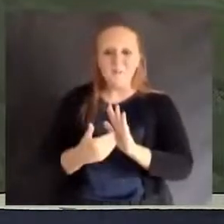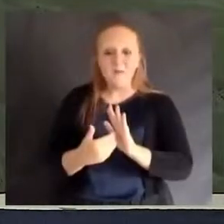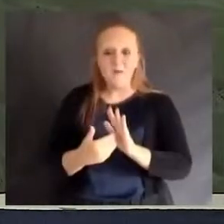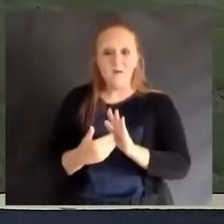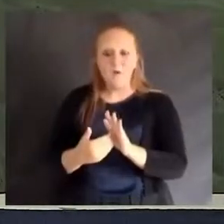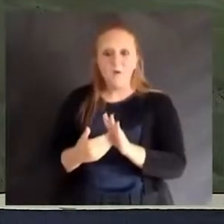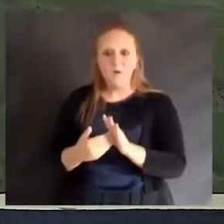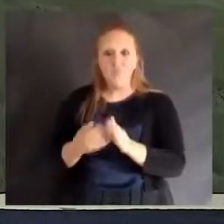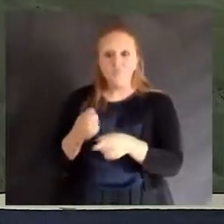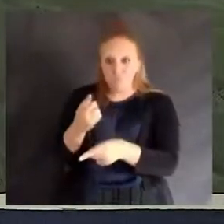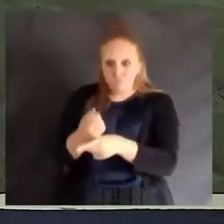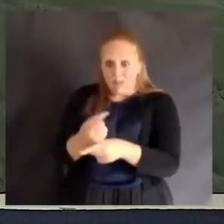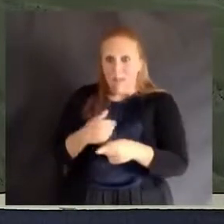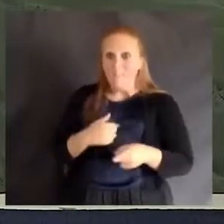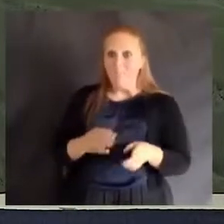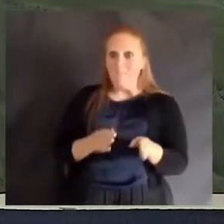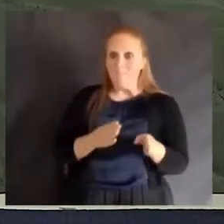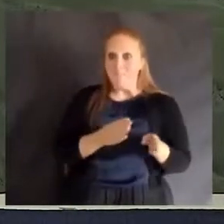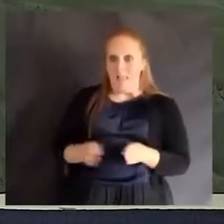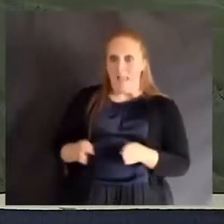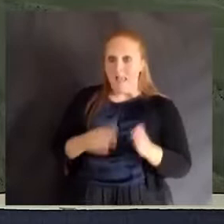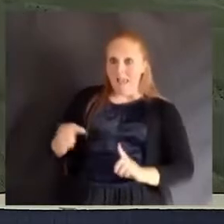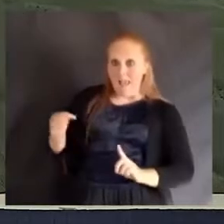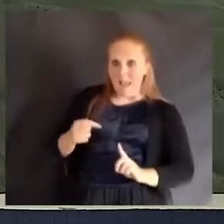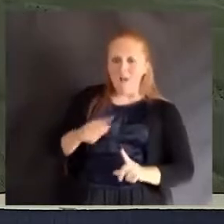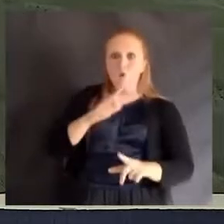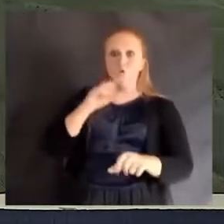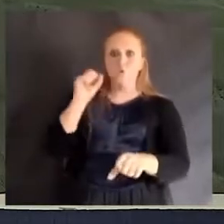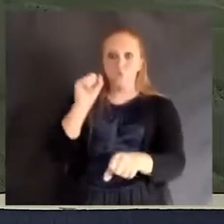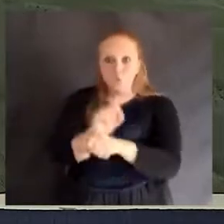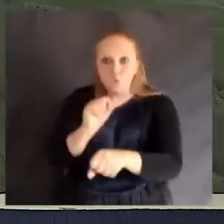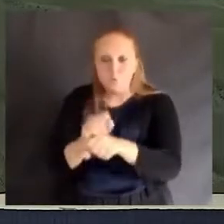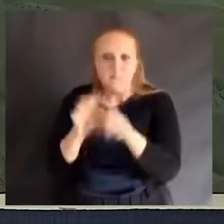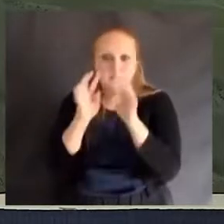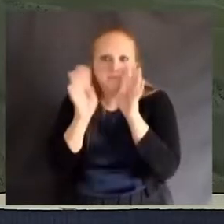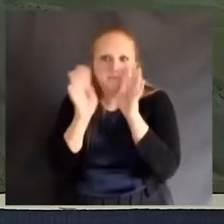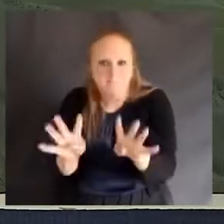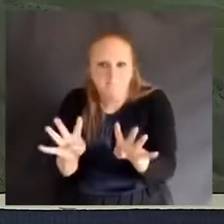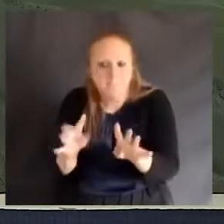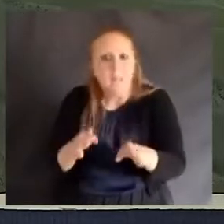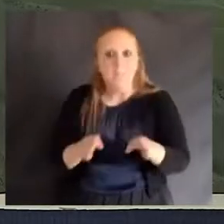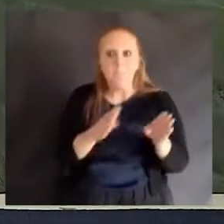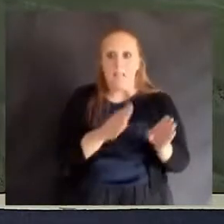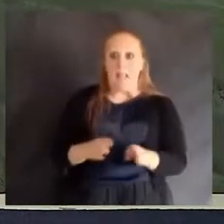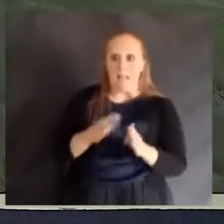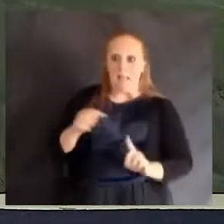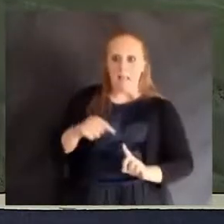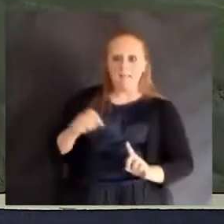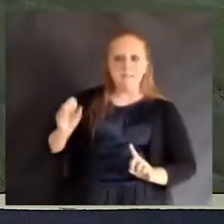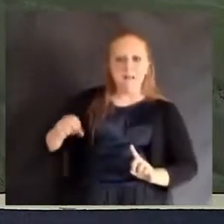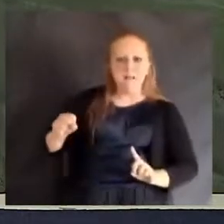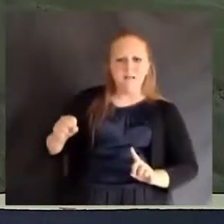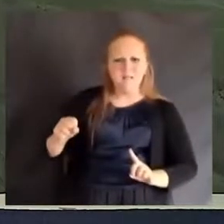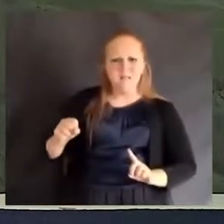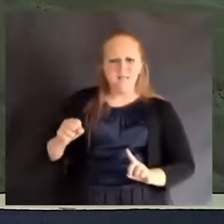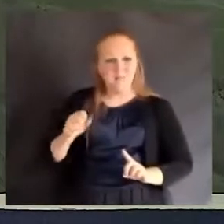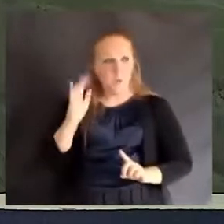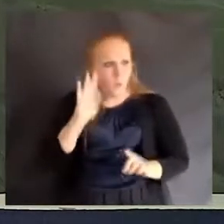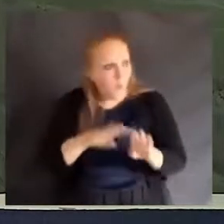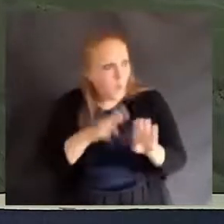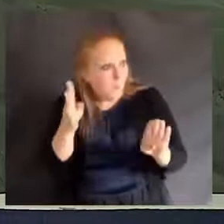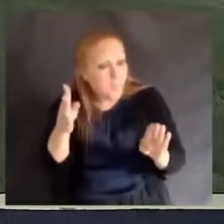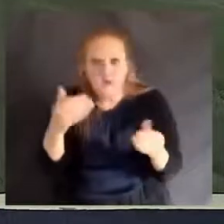reopen. I did say that. Are you reopening? I don't know. Well, you just said you're planning to reopen.